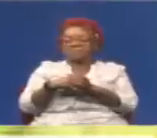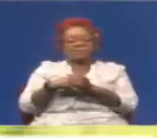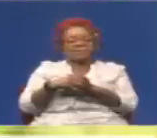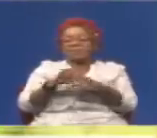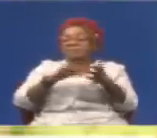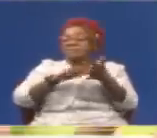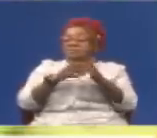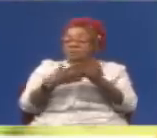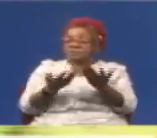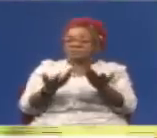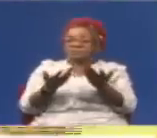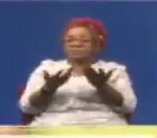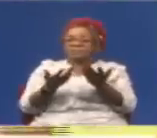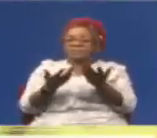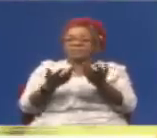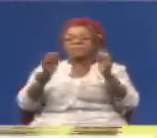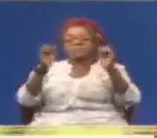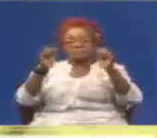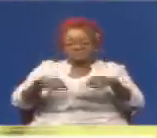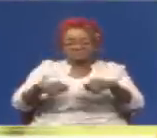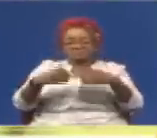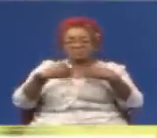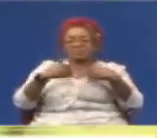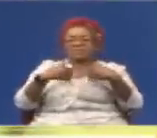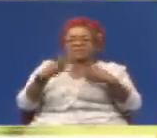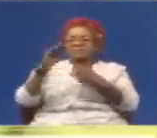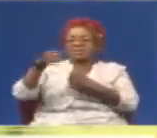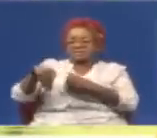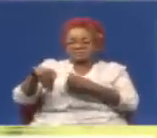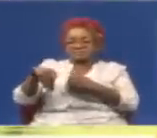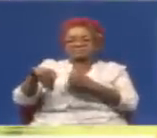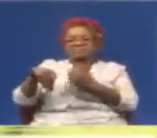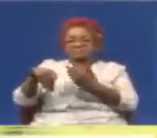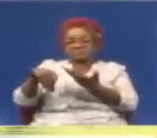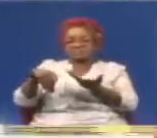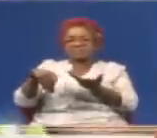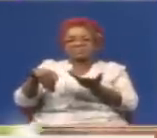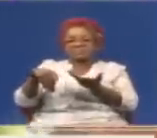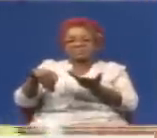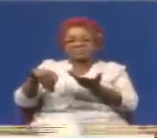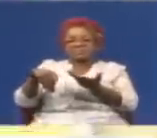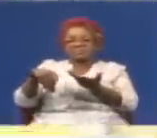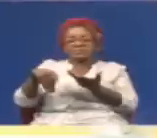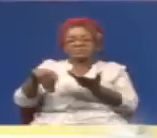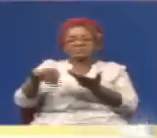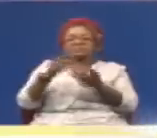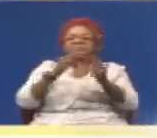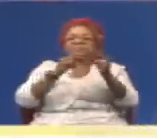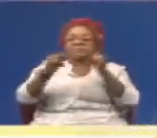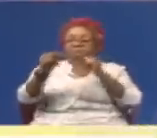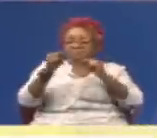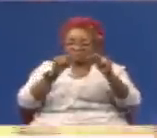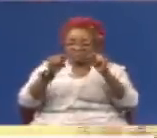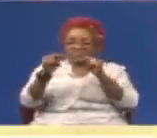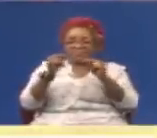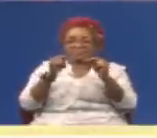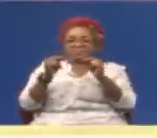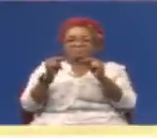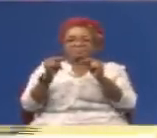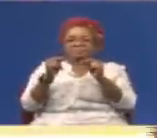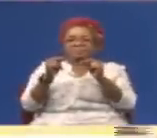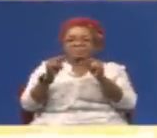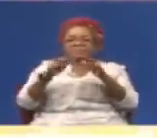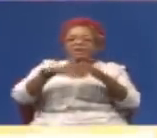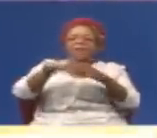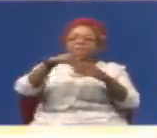means. He means that you can have parliamentarians, okay, negotiating outside